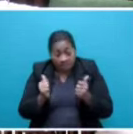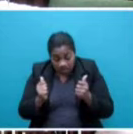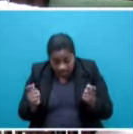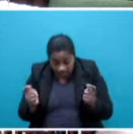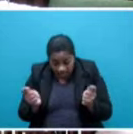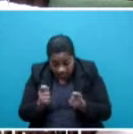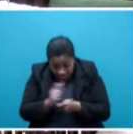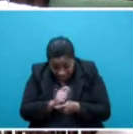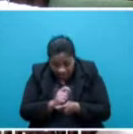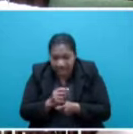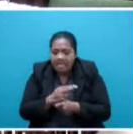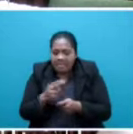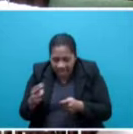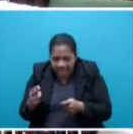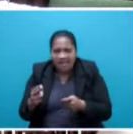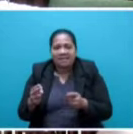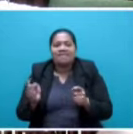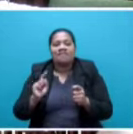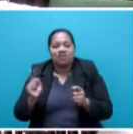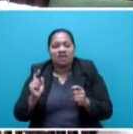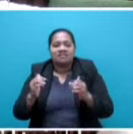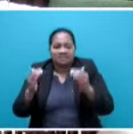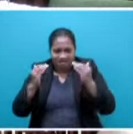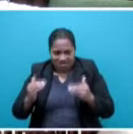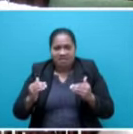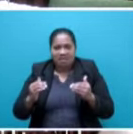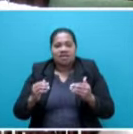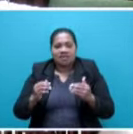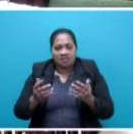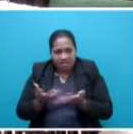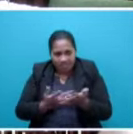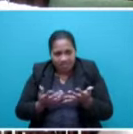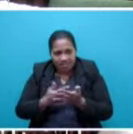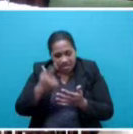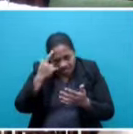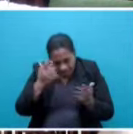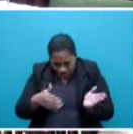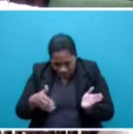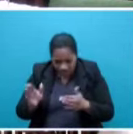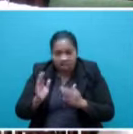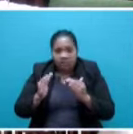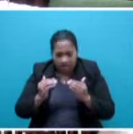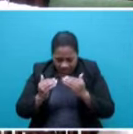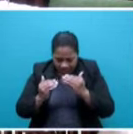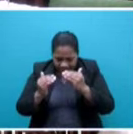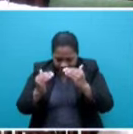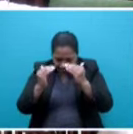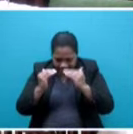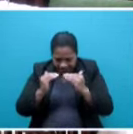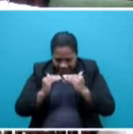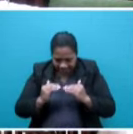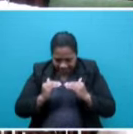amendment, then we will deal with the motion. Thank you, Honorable. That's the procedure. So Thank